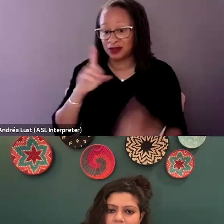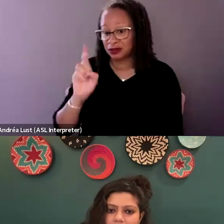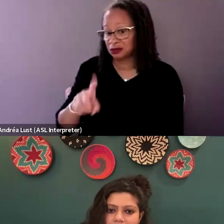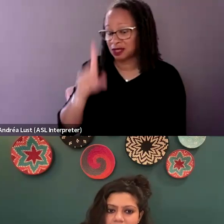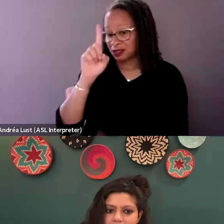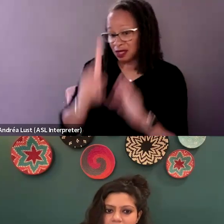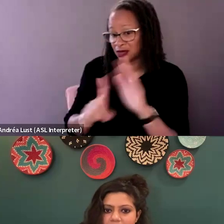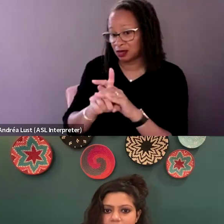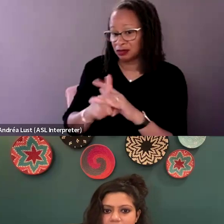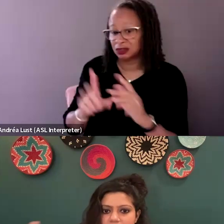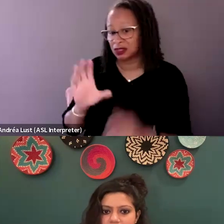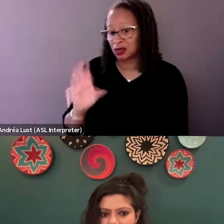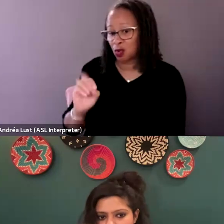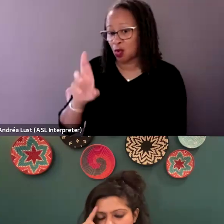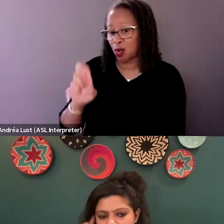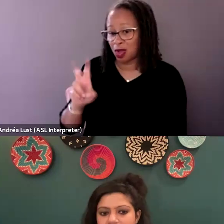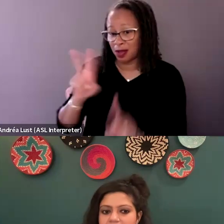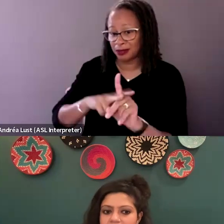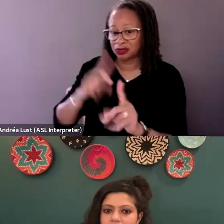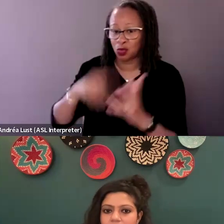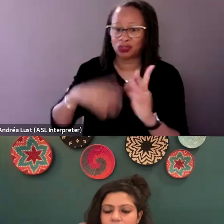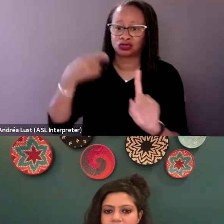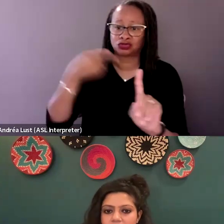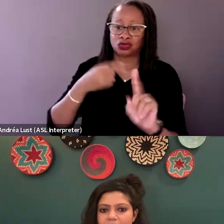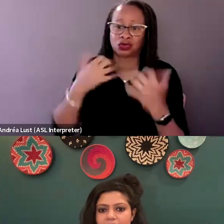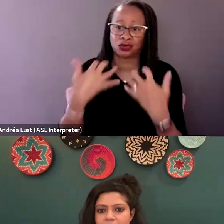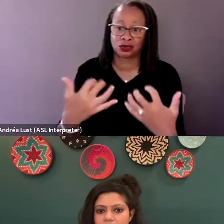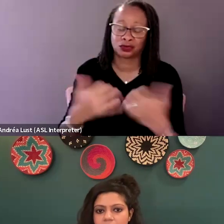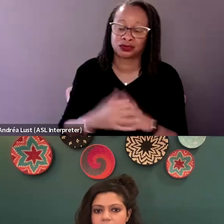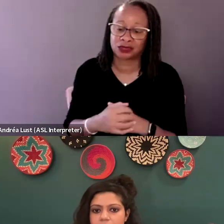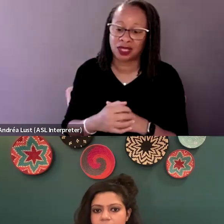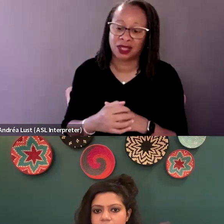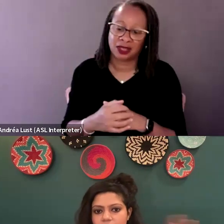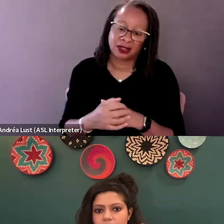one is. And in my way, the sort of like